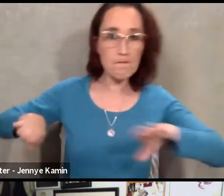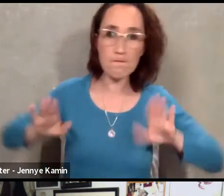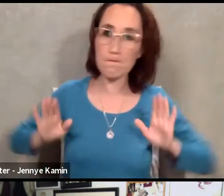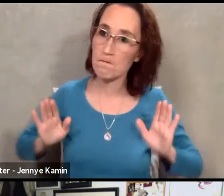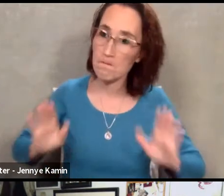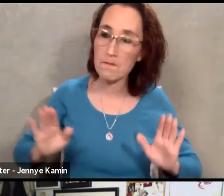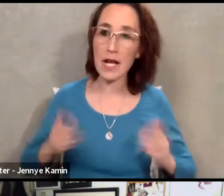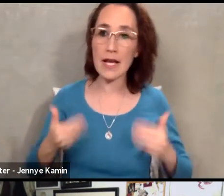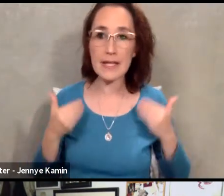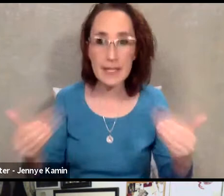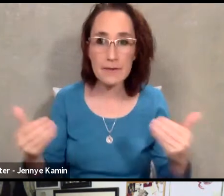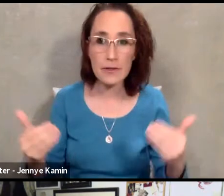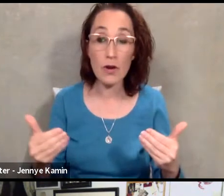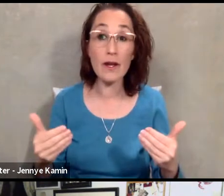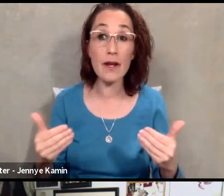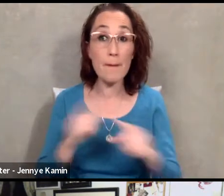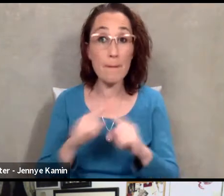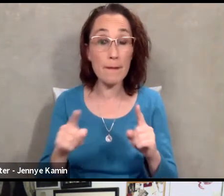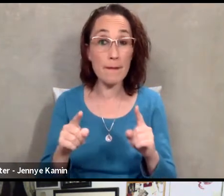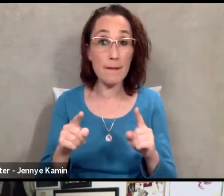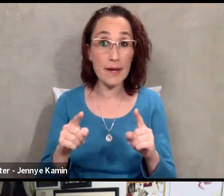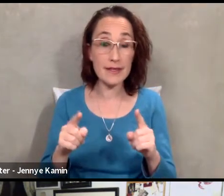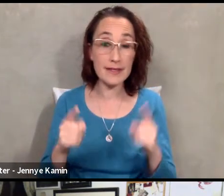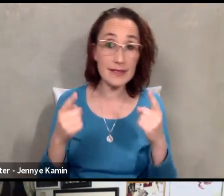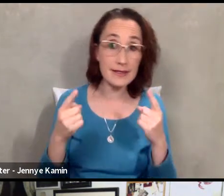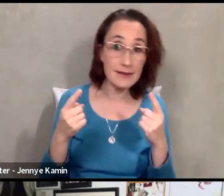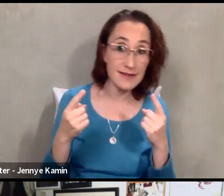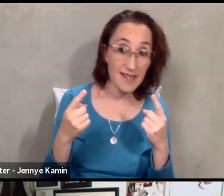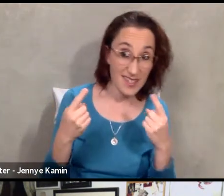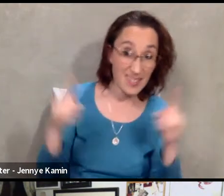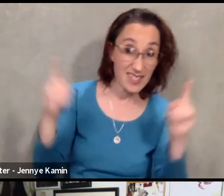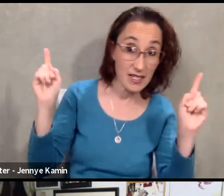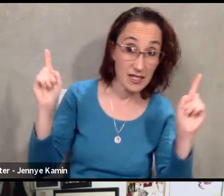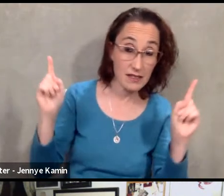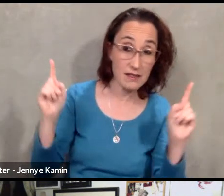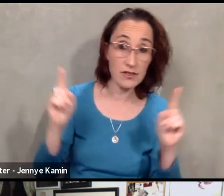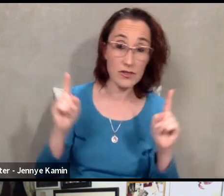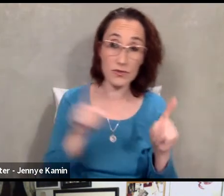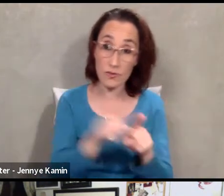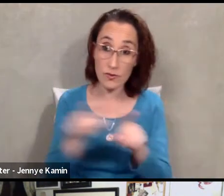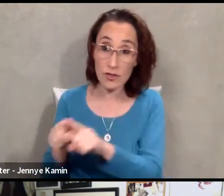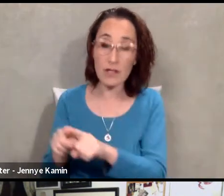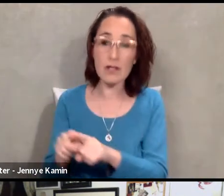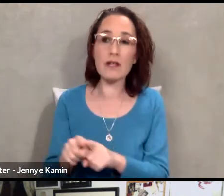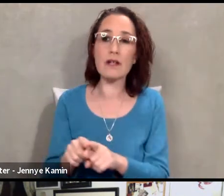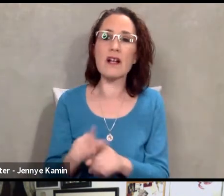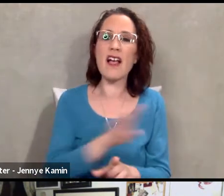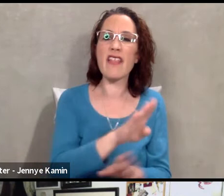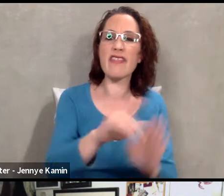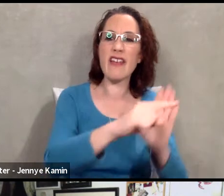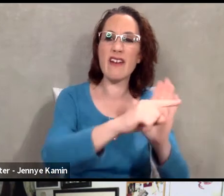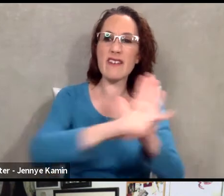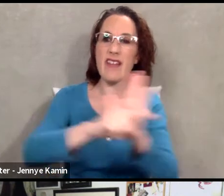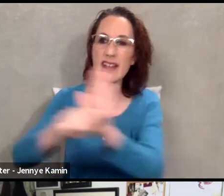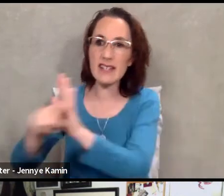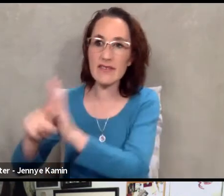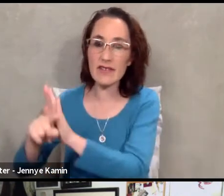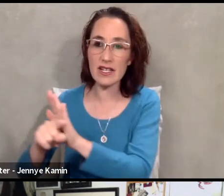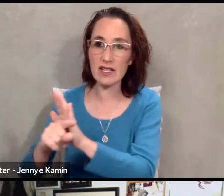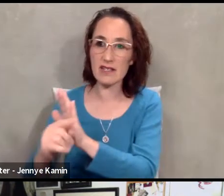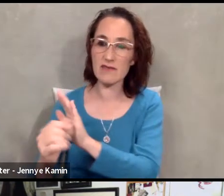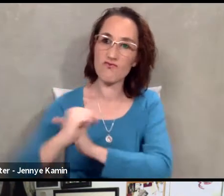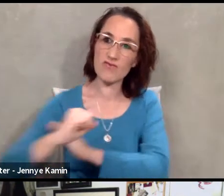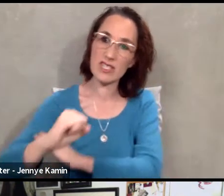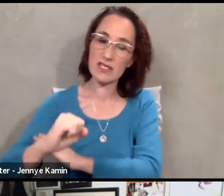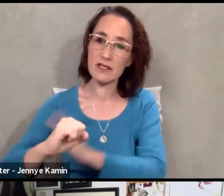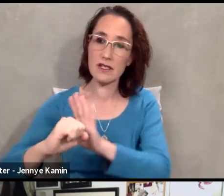So I think the negativity and the resistance really came together with the kind of